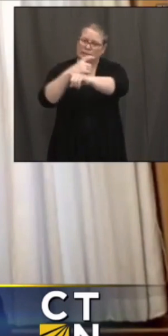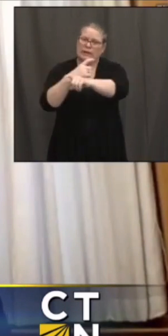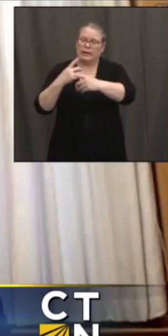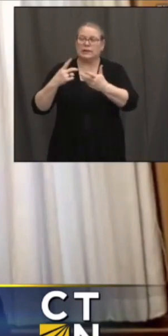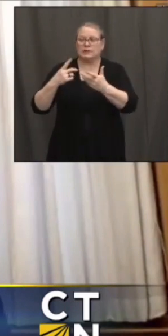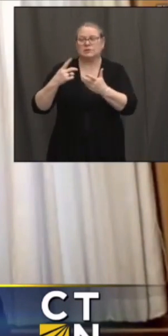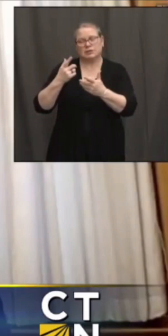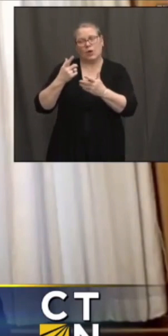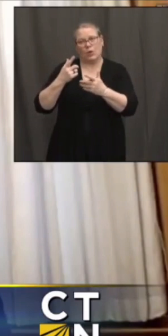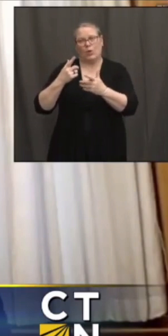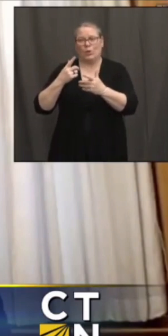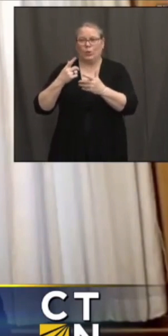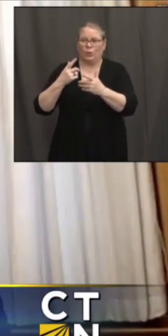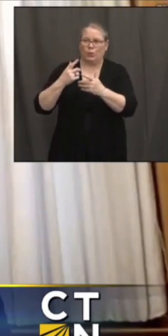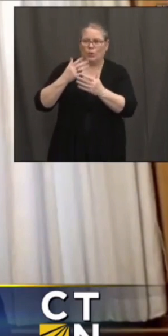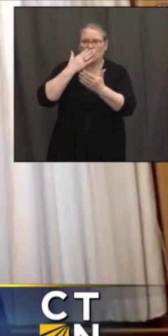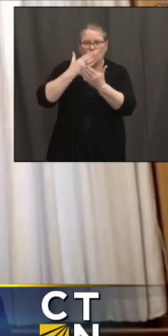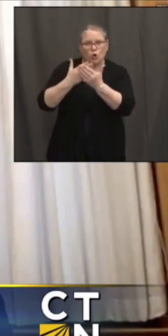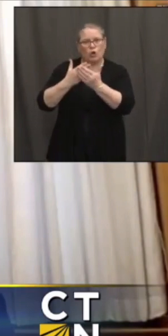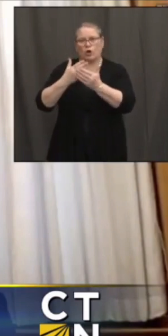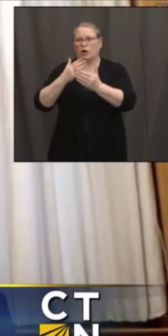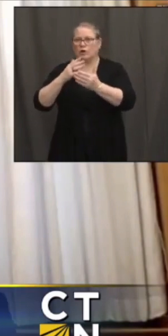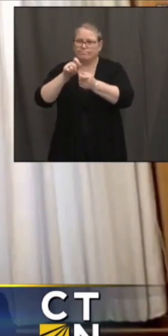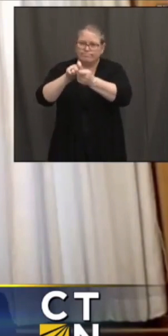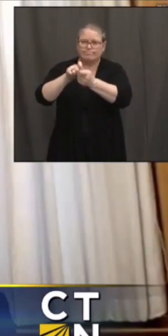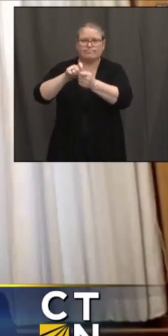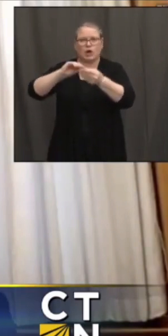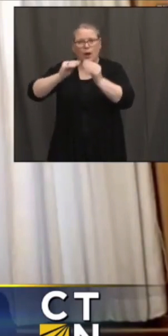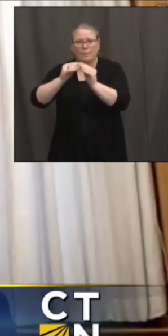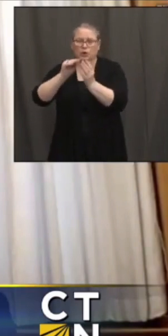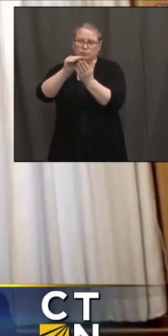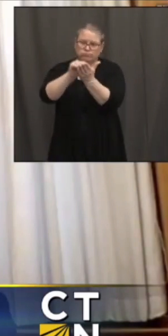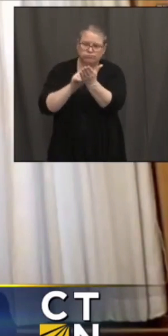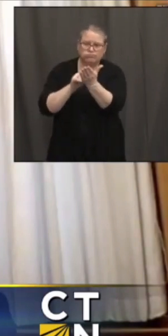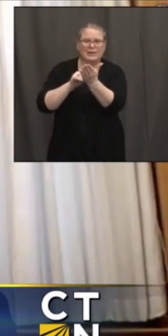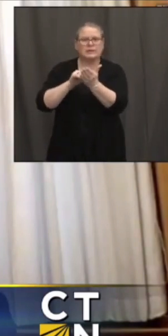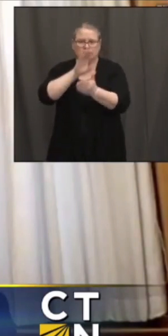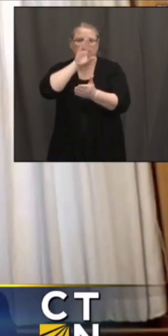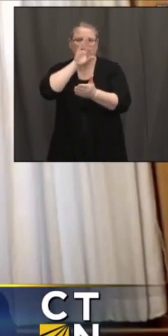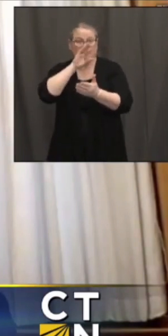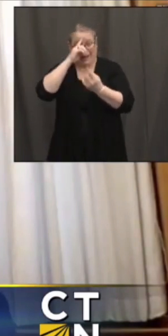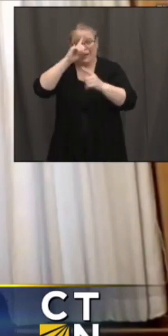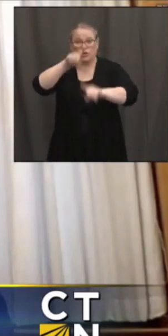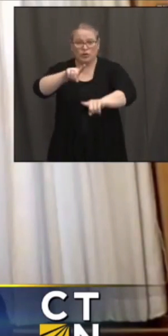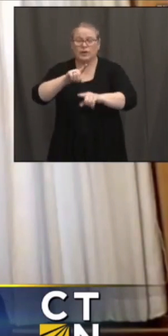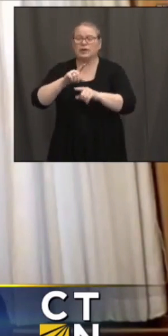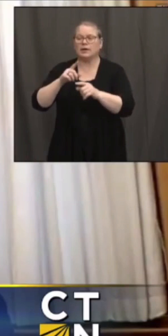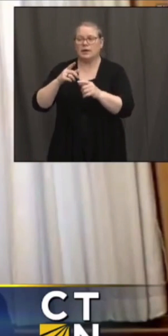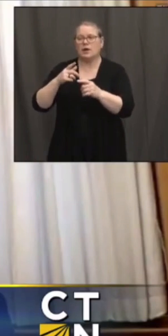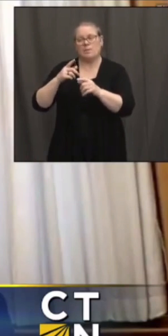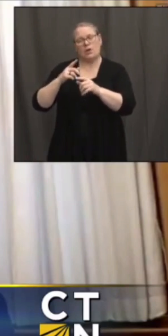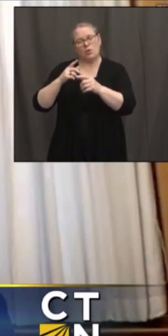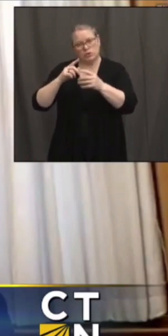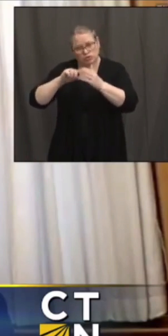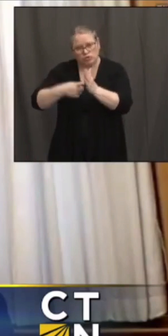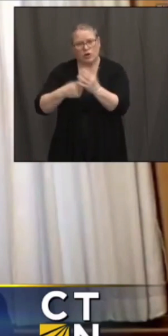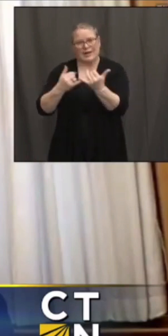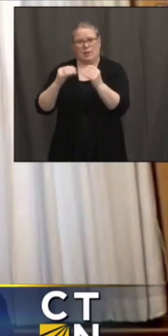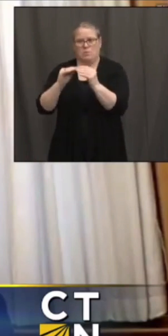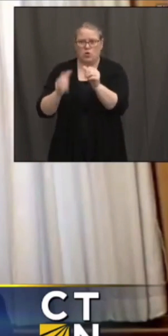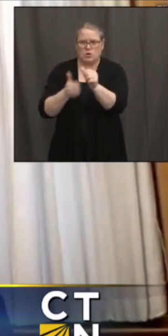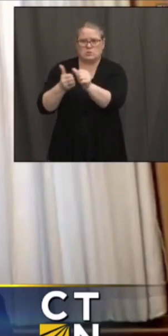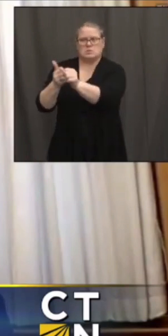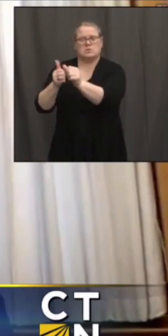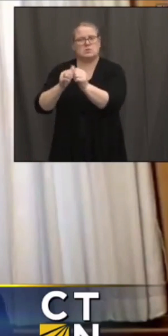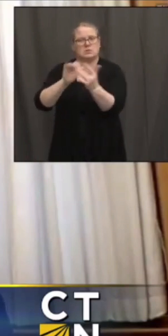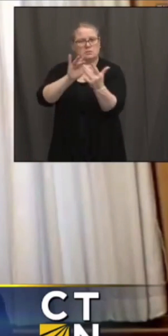to get crisp data on that. But, we've got a lot of moving parts right now. We are continuing to chase that for more precision while